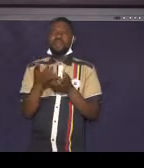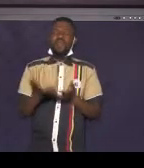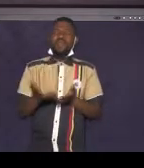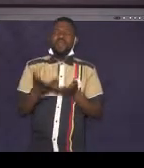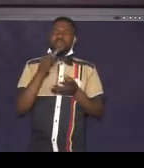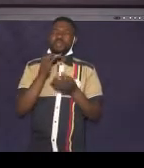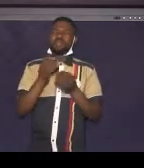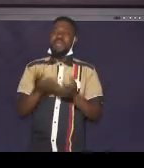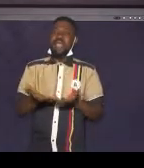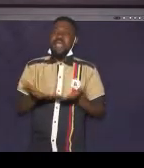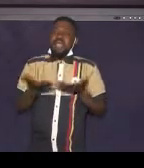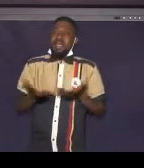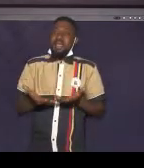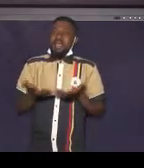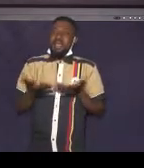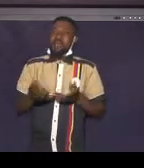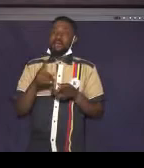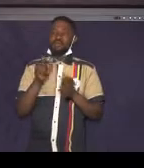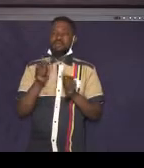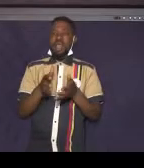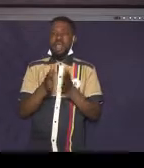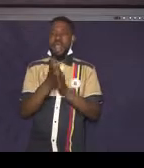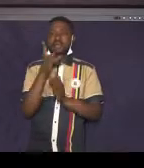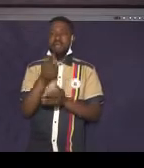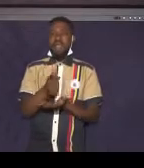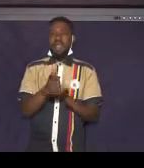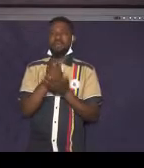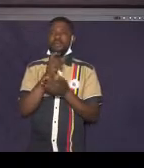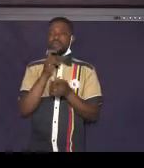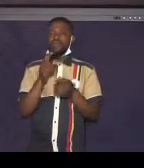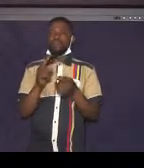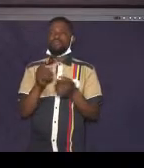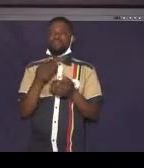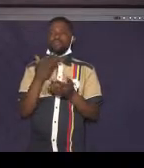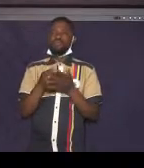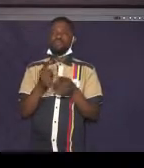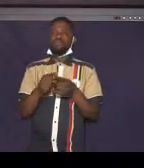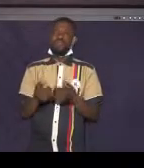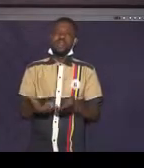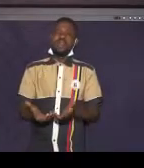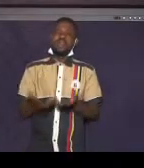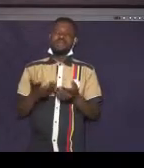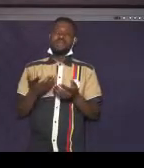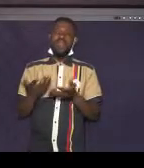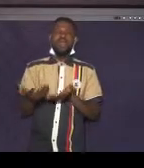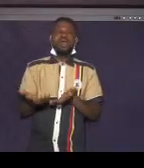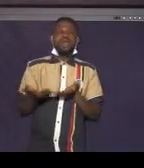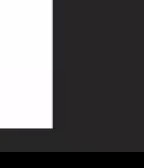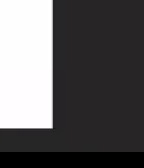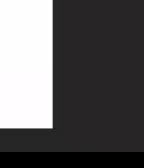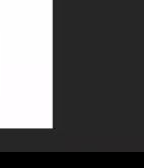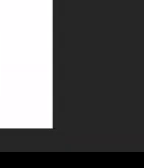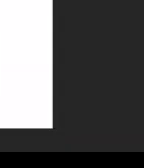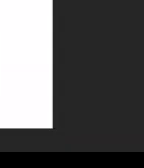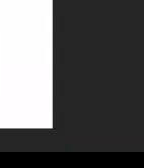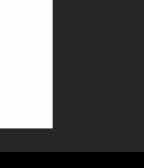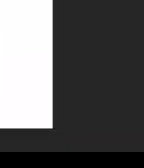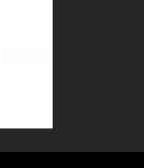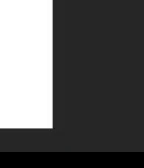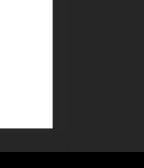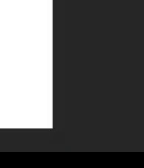what you can carry, you request for help. So it's not good to lift heavy load without help. That's another cause